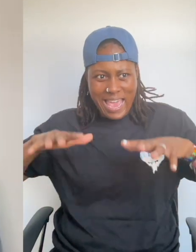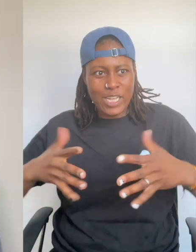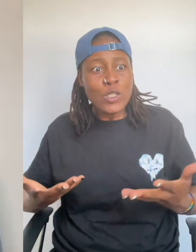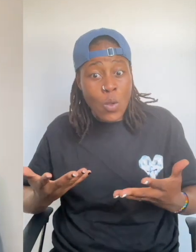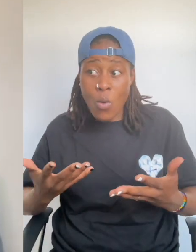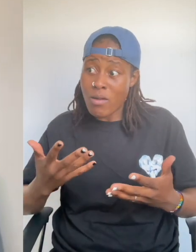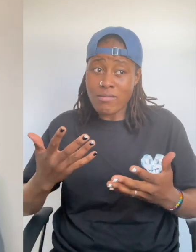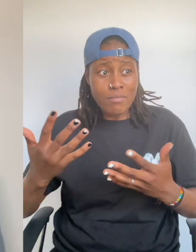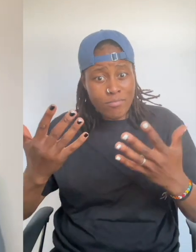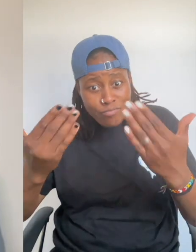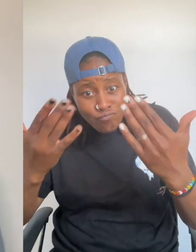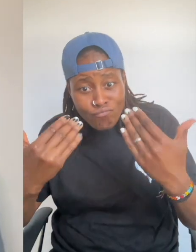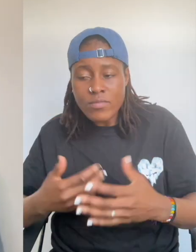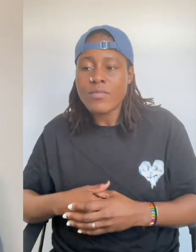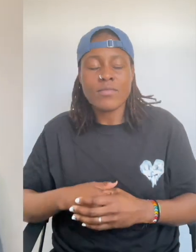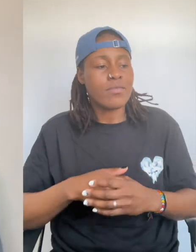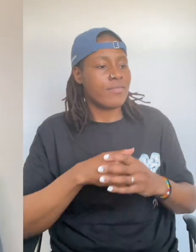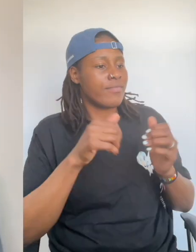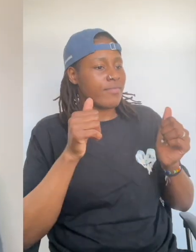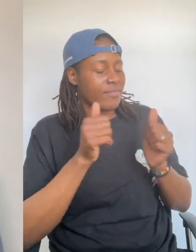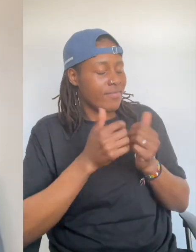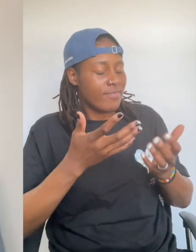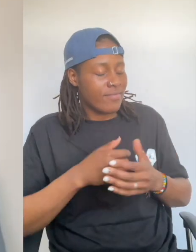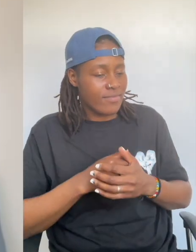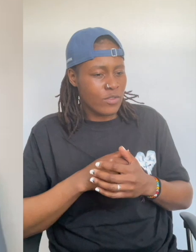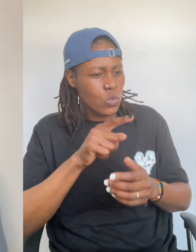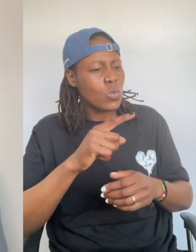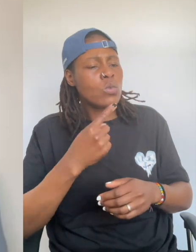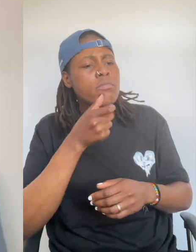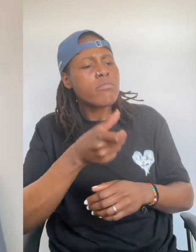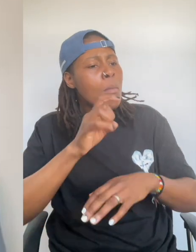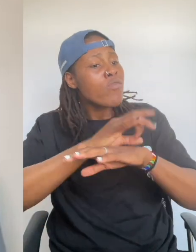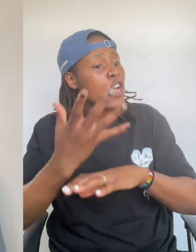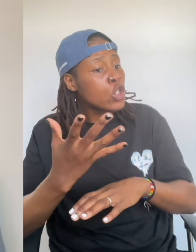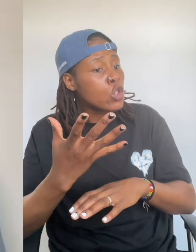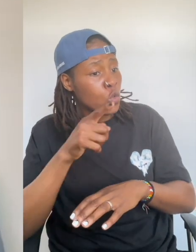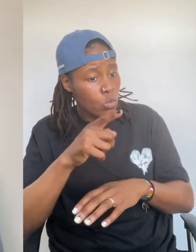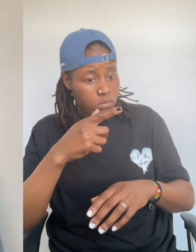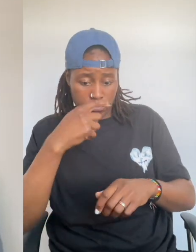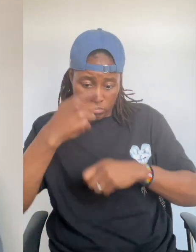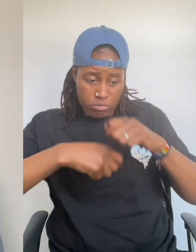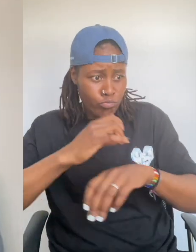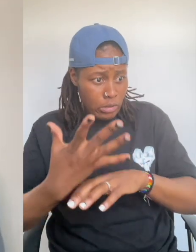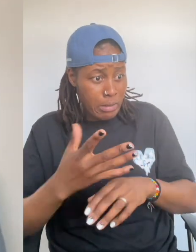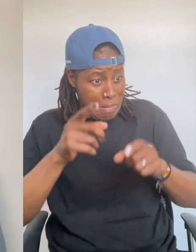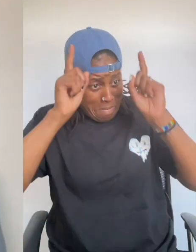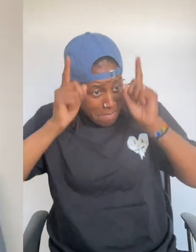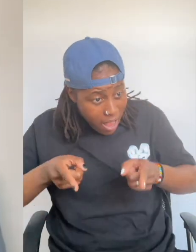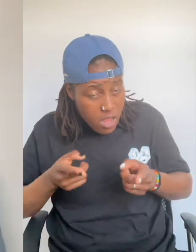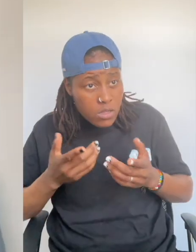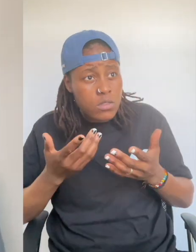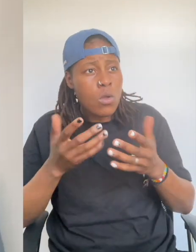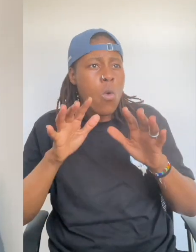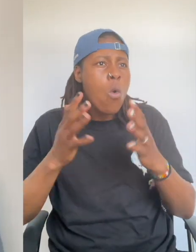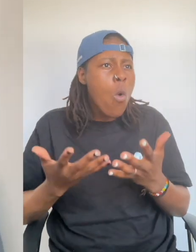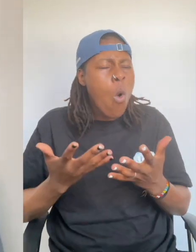up. 100%. You mentioned the professional. I was going to ask you, turning professional, is that a must for you? Is